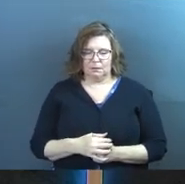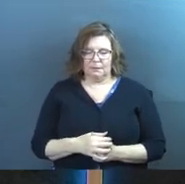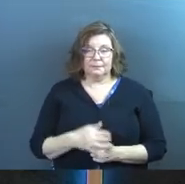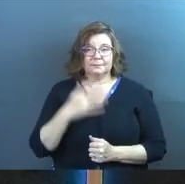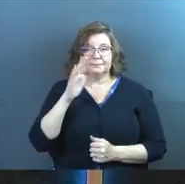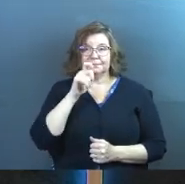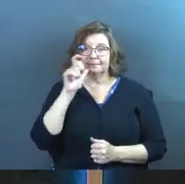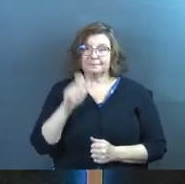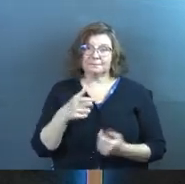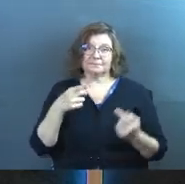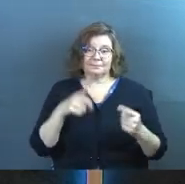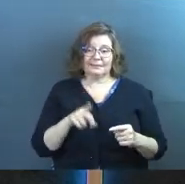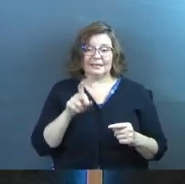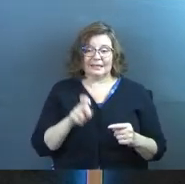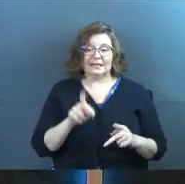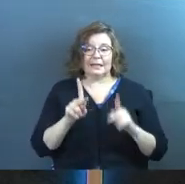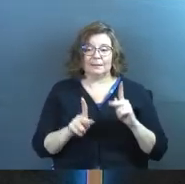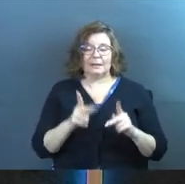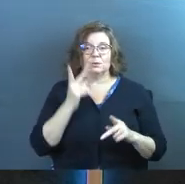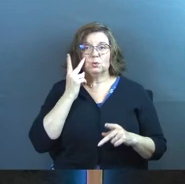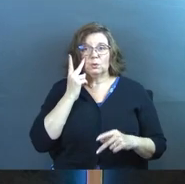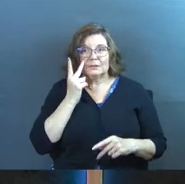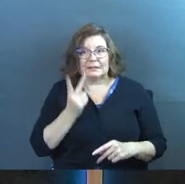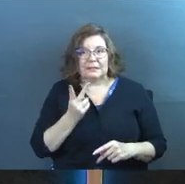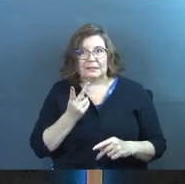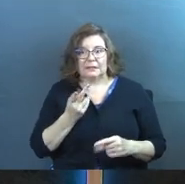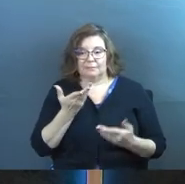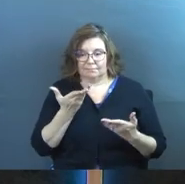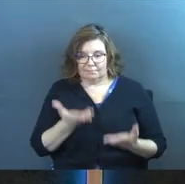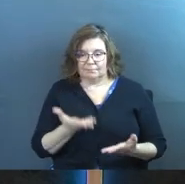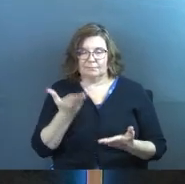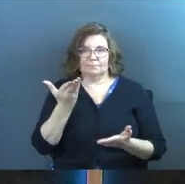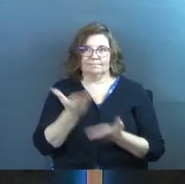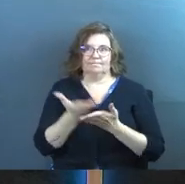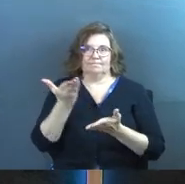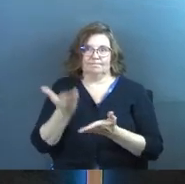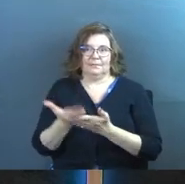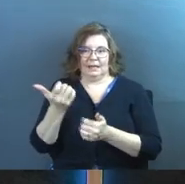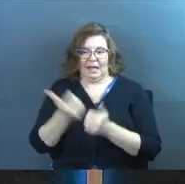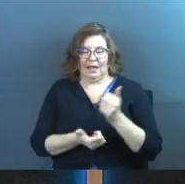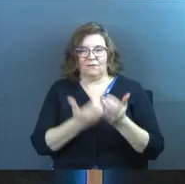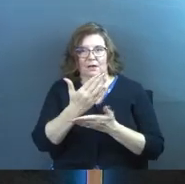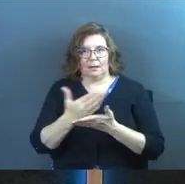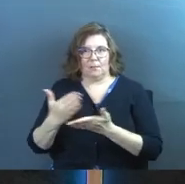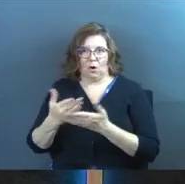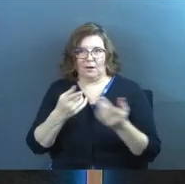didn't just need it to happen. He needed people to witness every single aspect of it